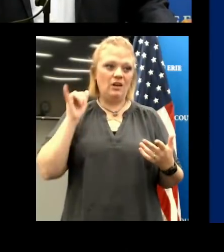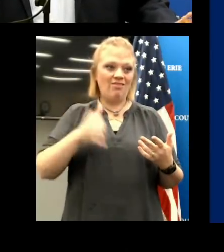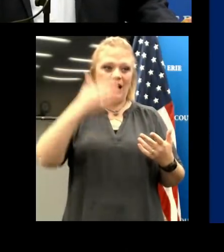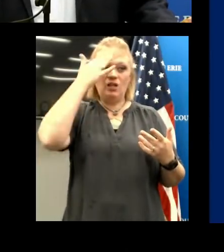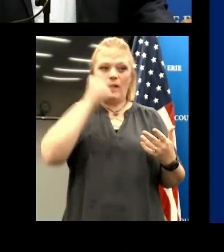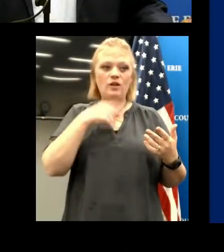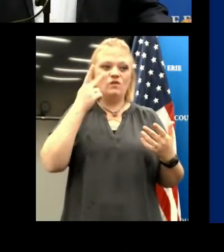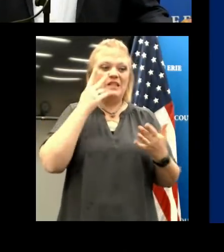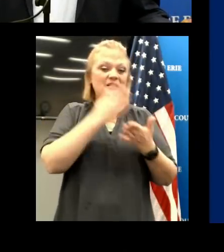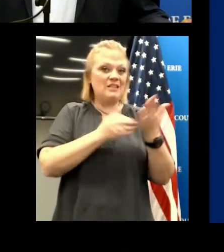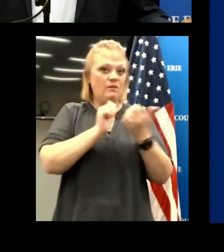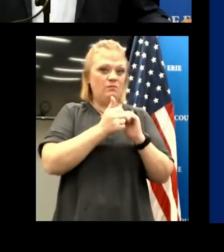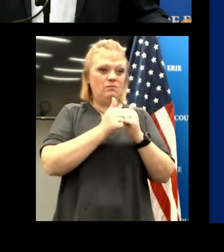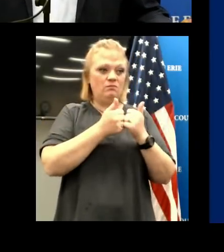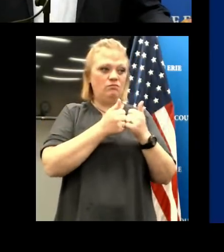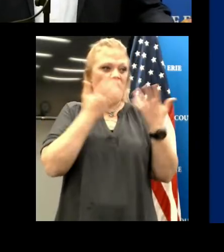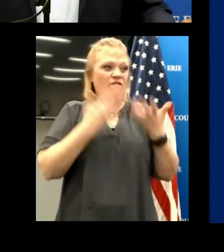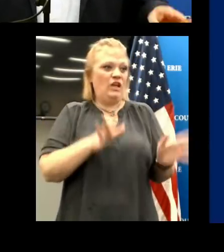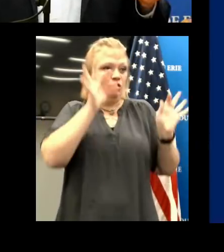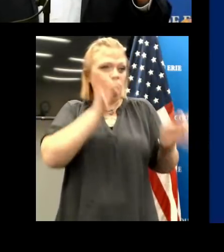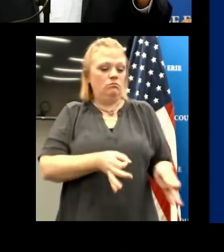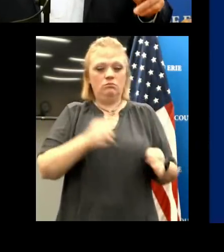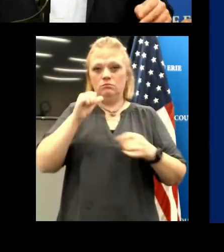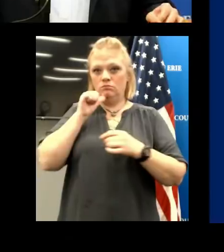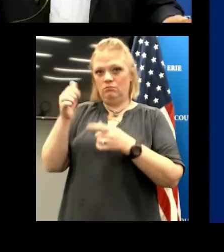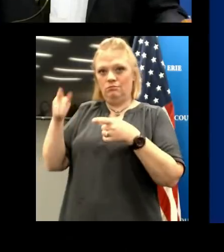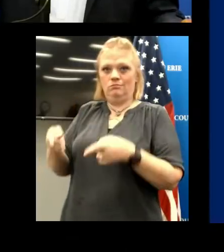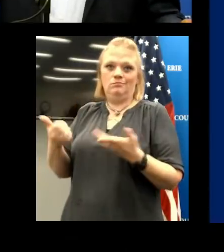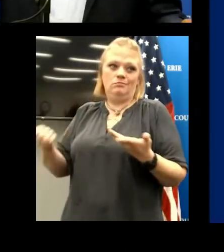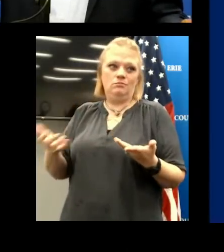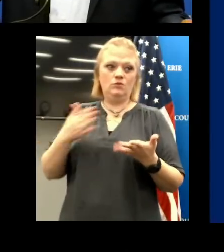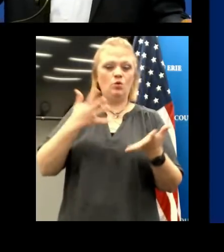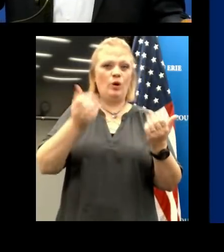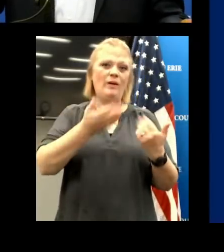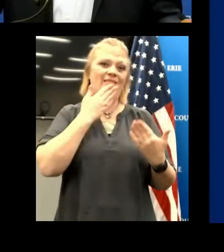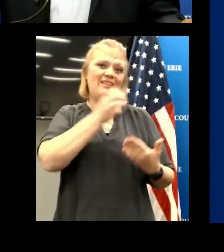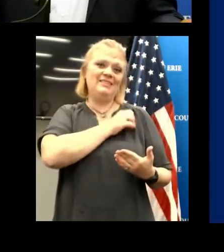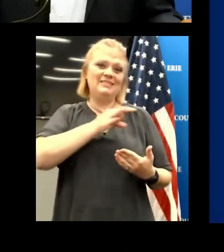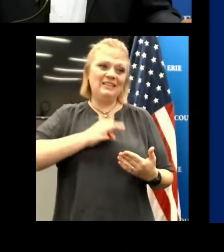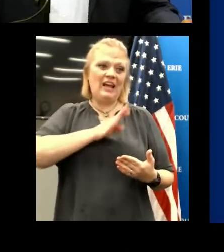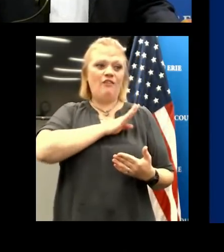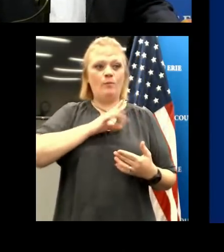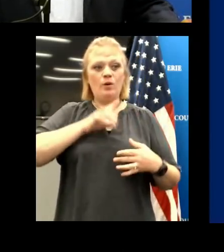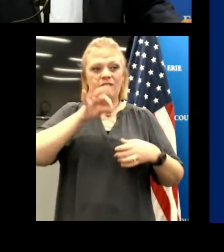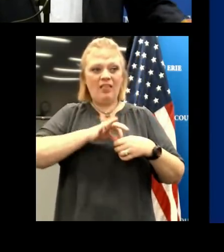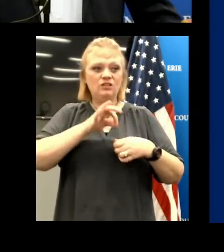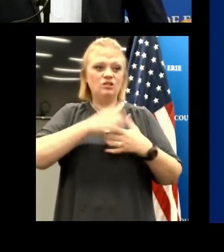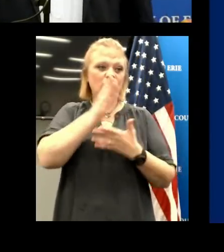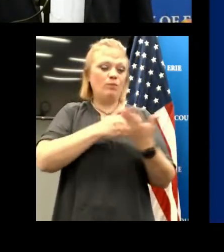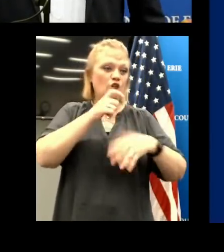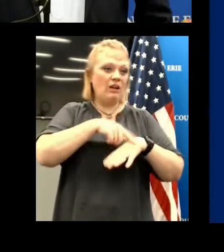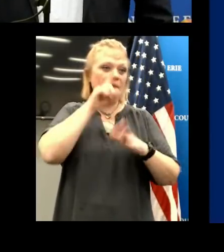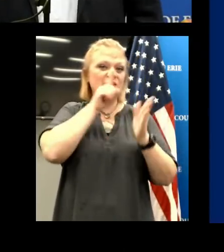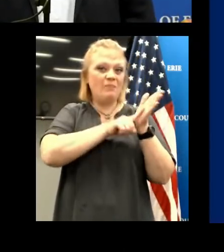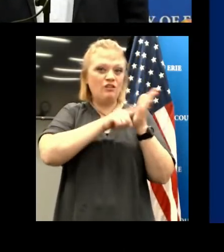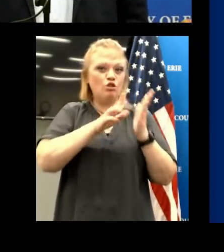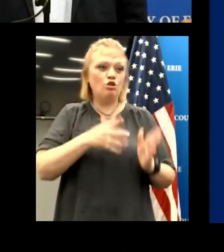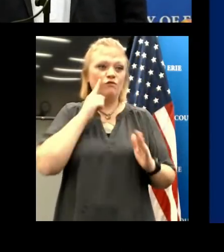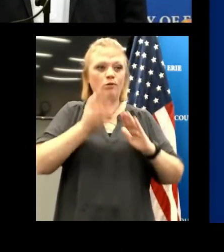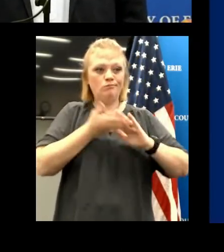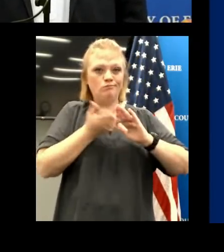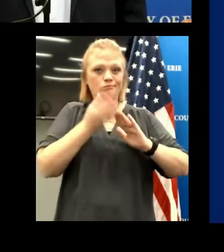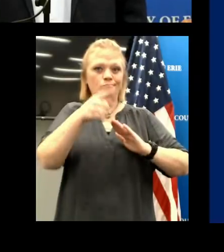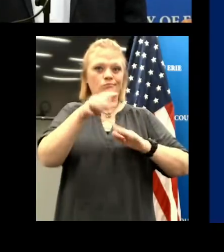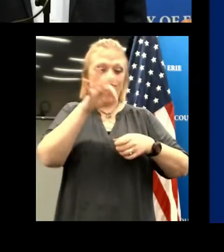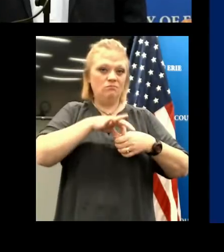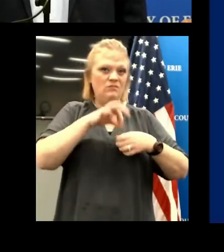seen some races called and others not. I want to thank the Board of Election staff as well as the part-time elections inspectors for running this election at a